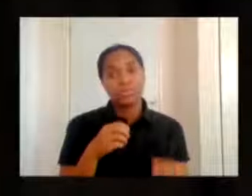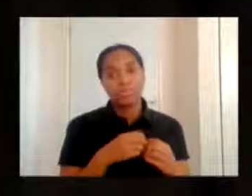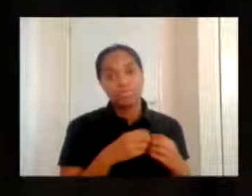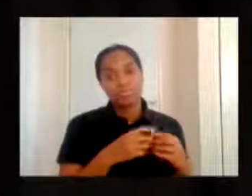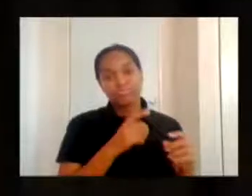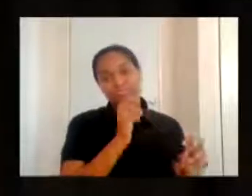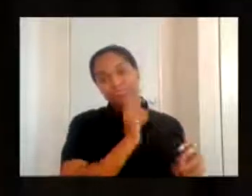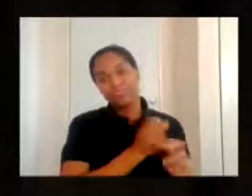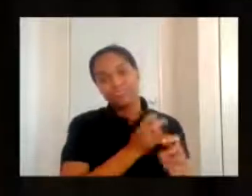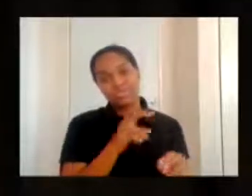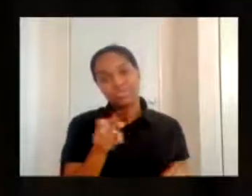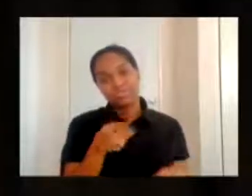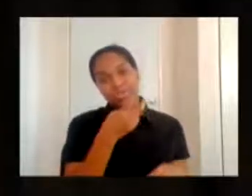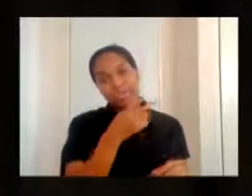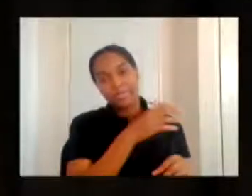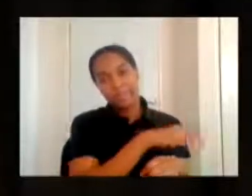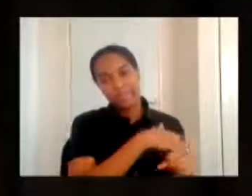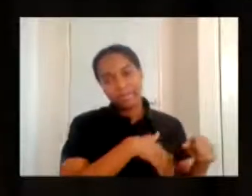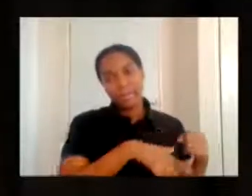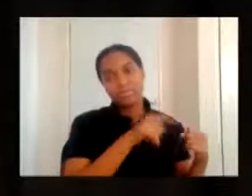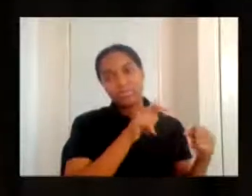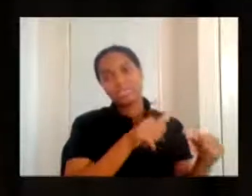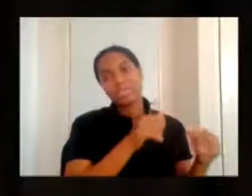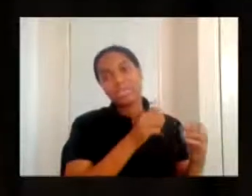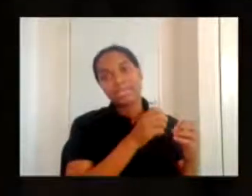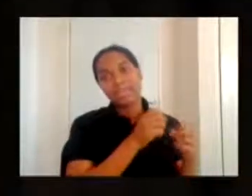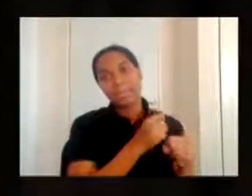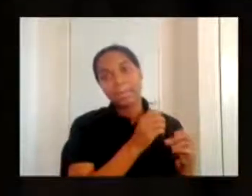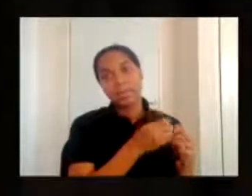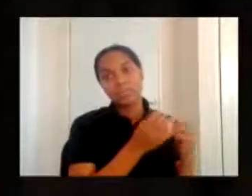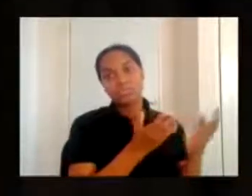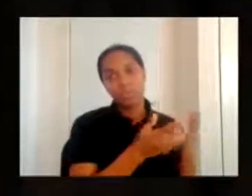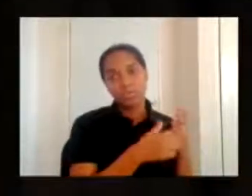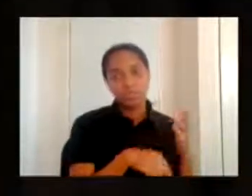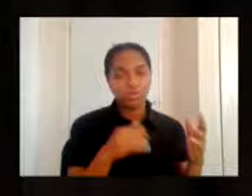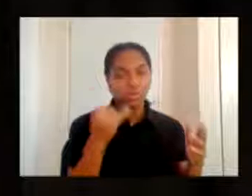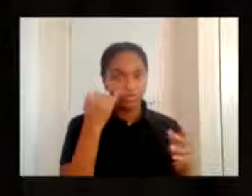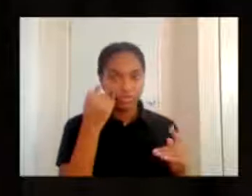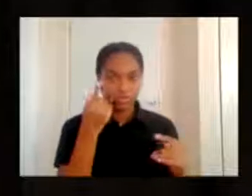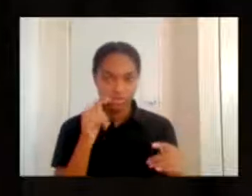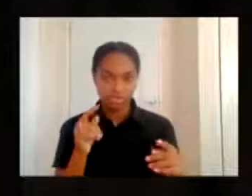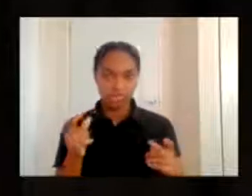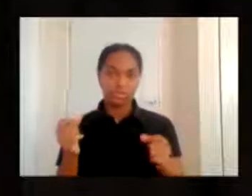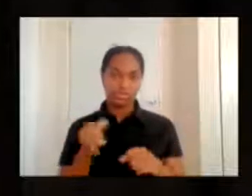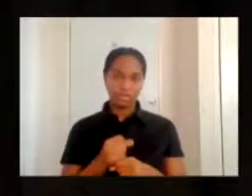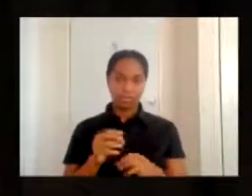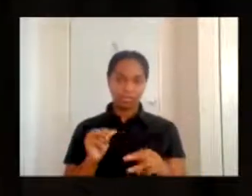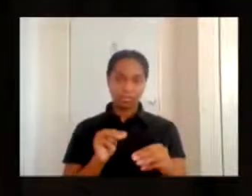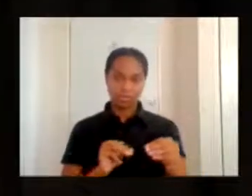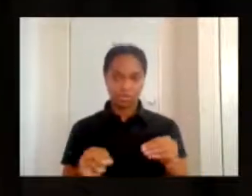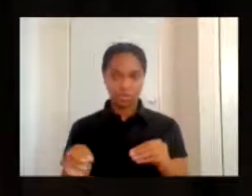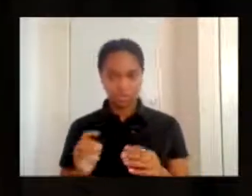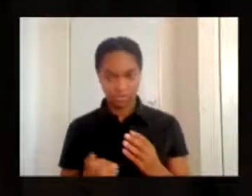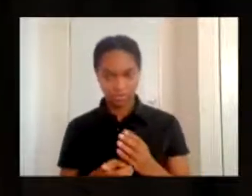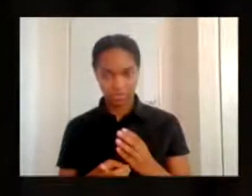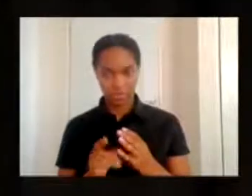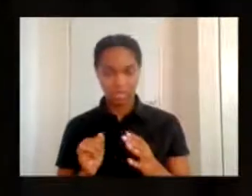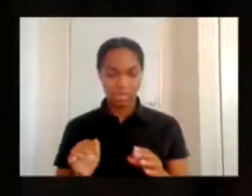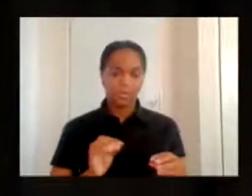difficult transmission environment, you can give more service quality. Or if you're trying to serve mobile devices that are moving, you can